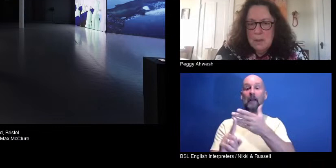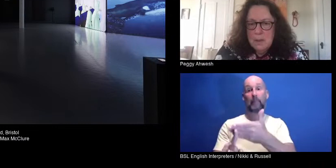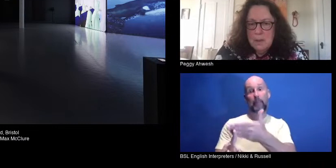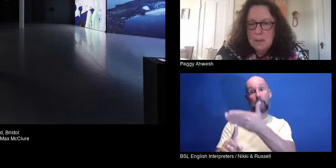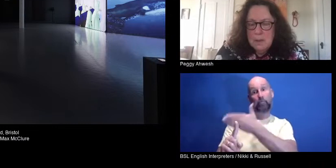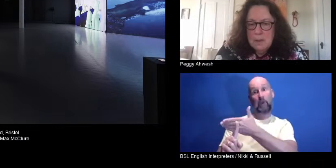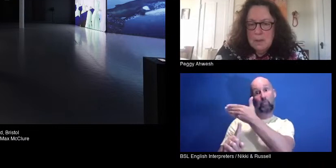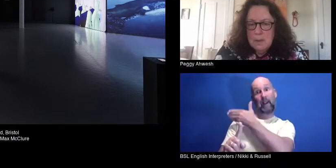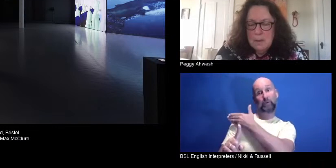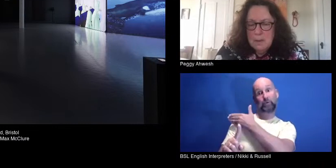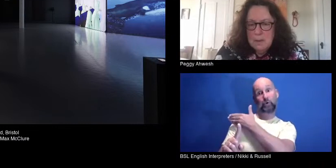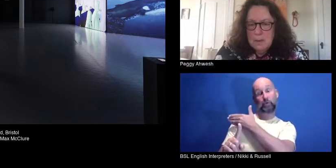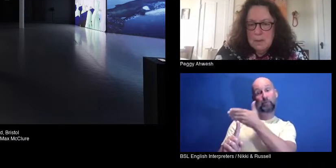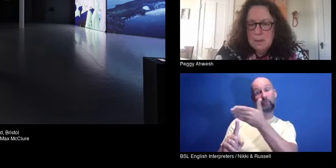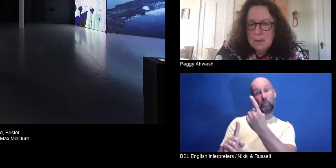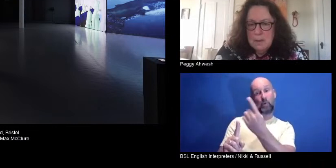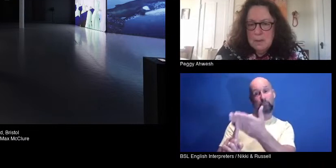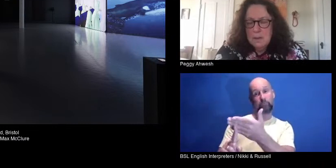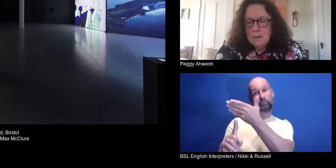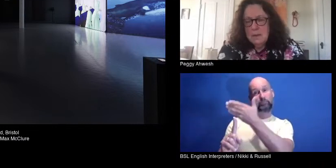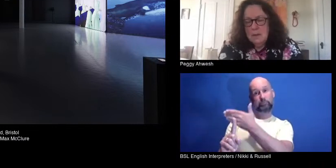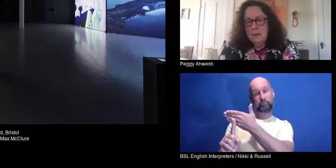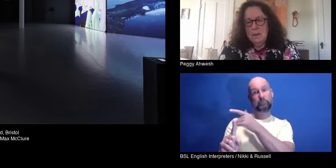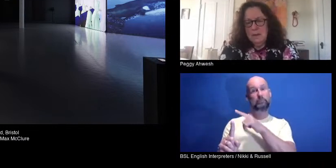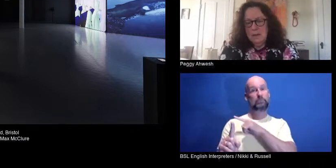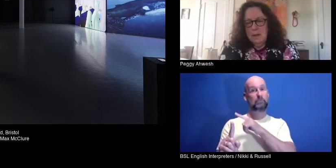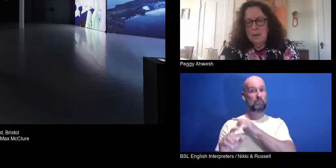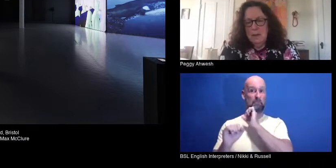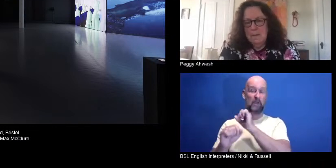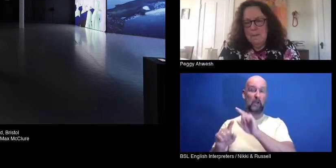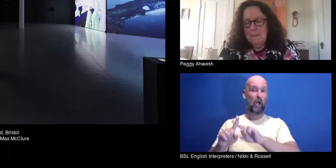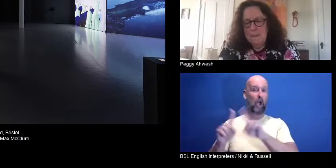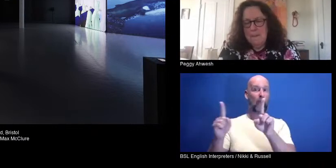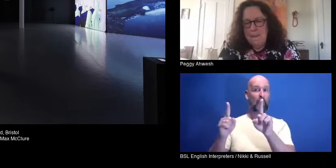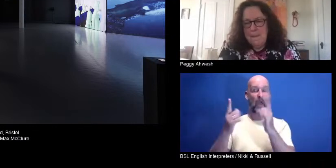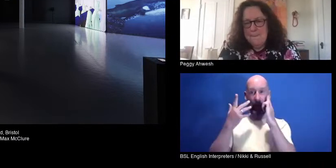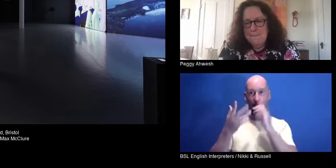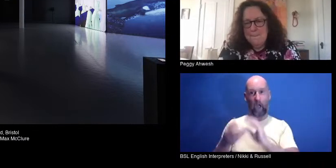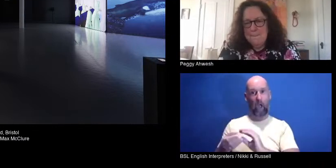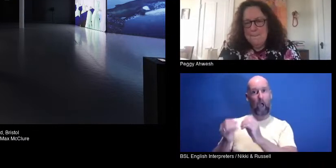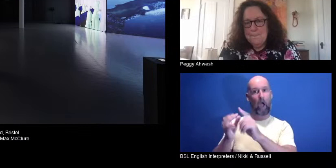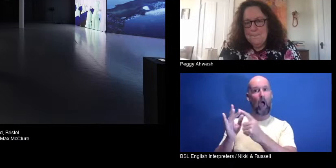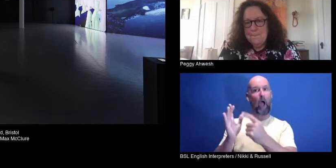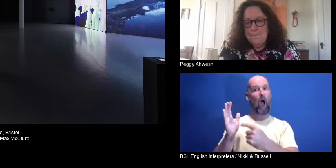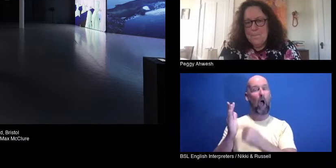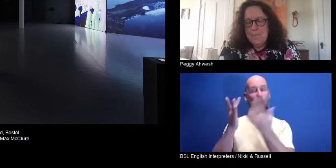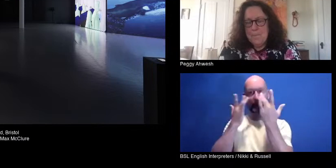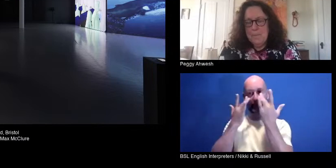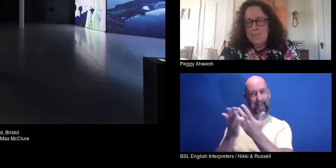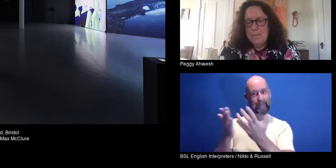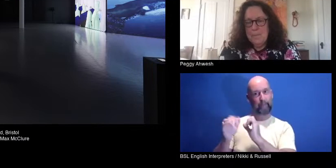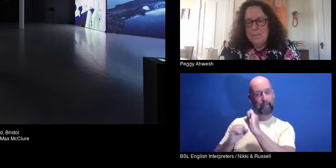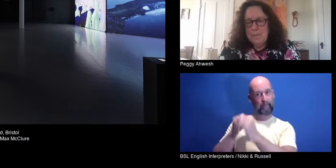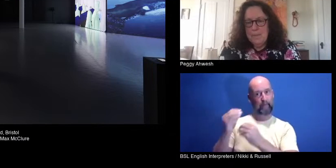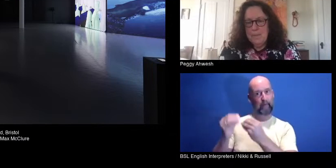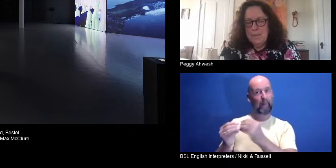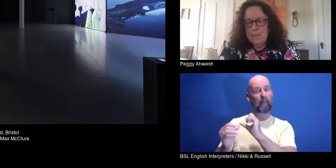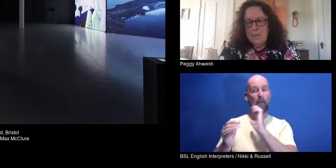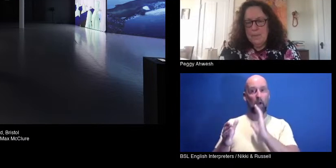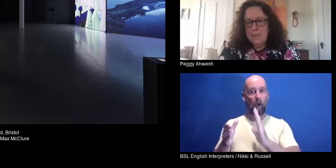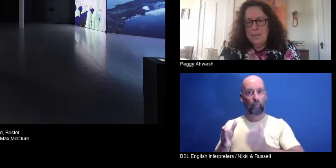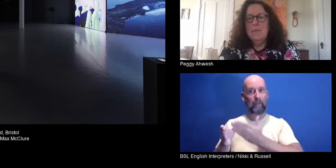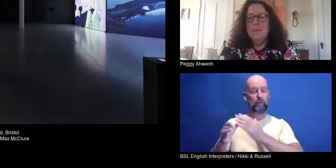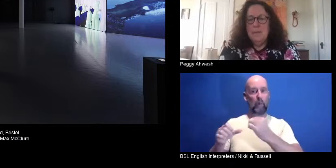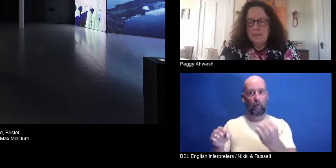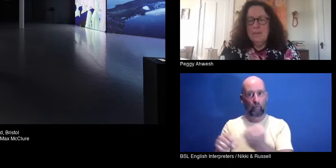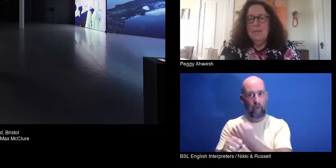I think even, you know, maybe in other art mediums at the time, the ideas of originality and